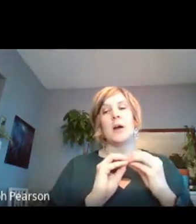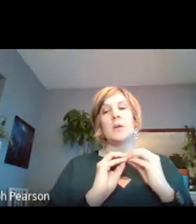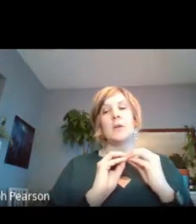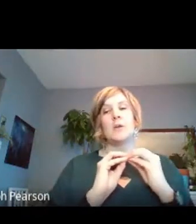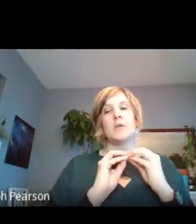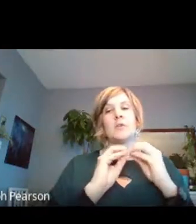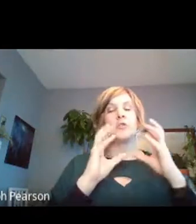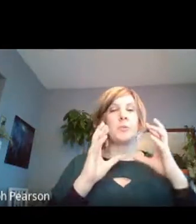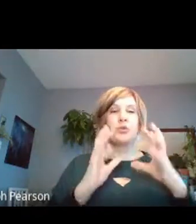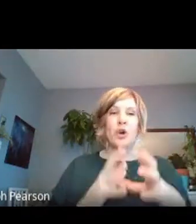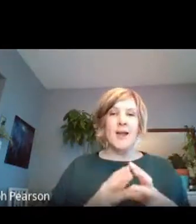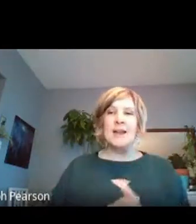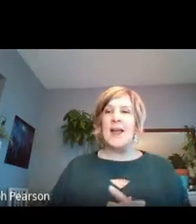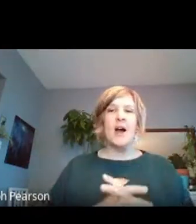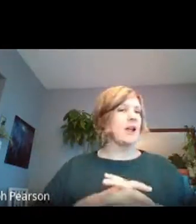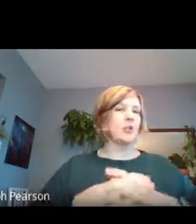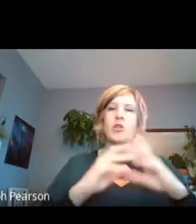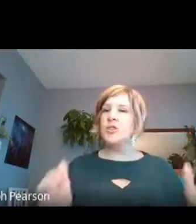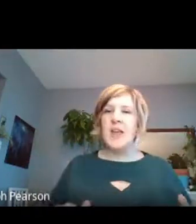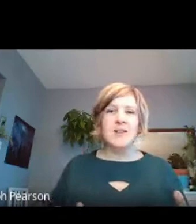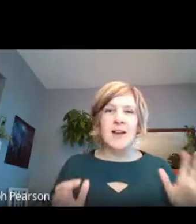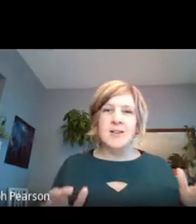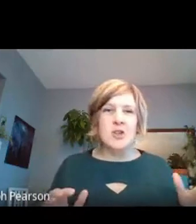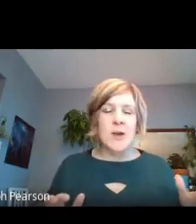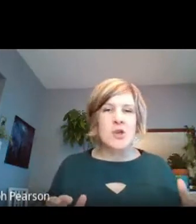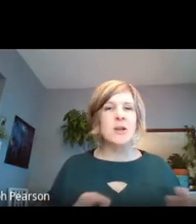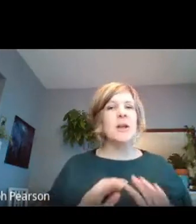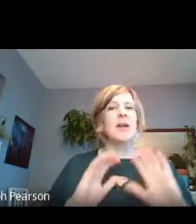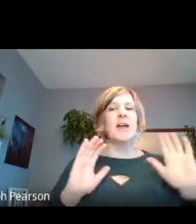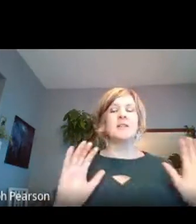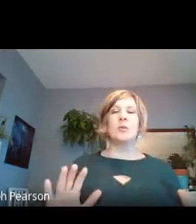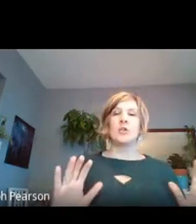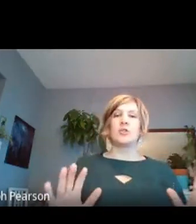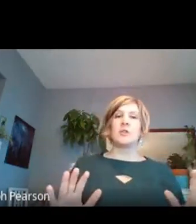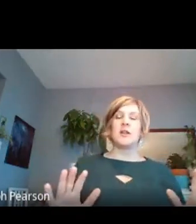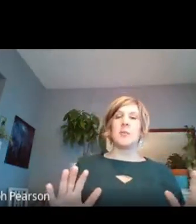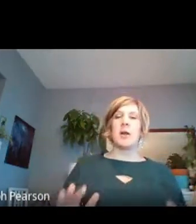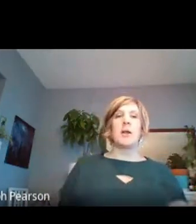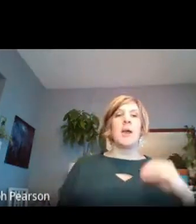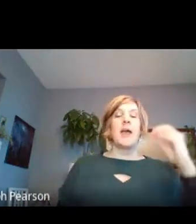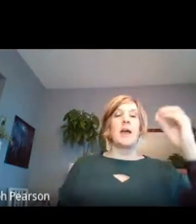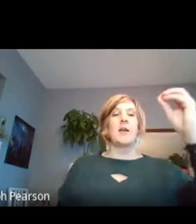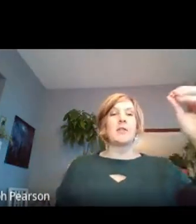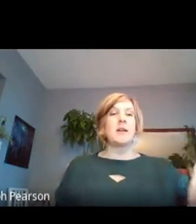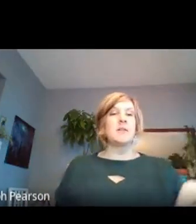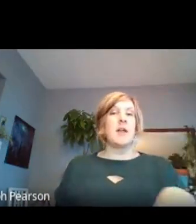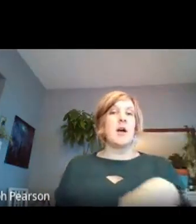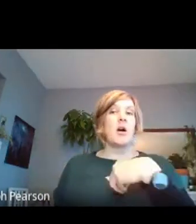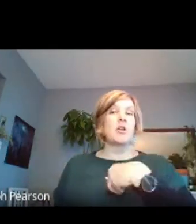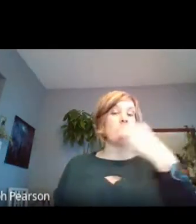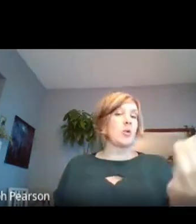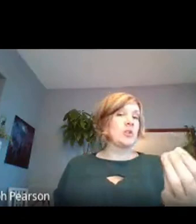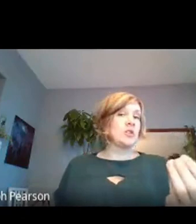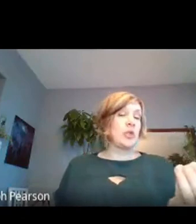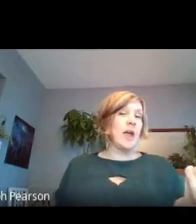uh to to try it in a low stakes kind of situation and see what your students think about it and unless they